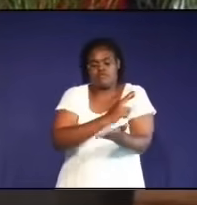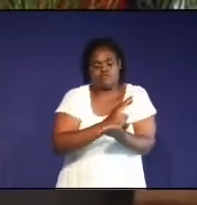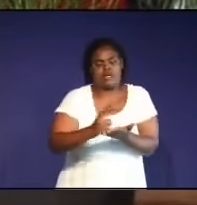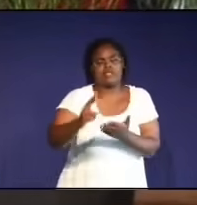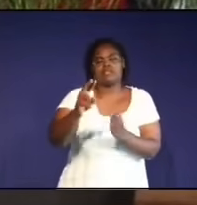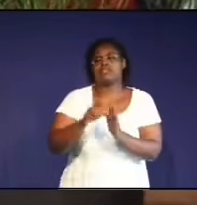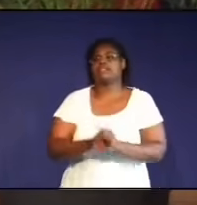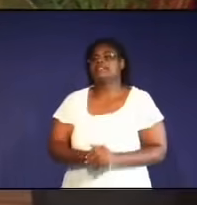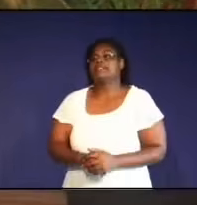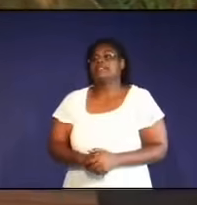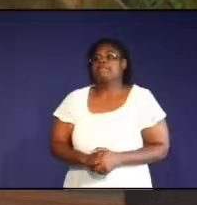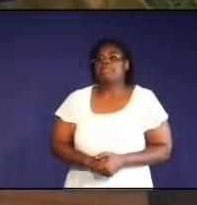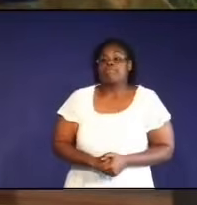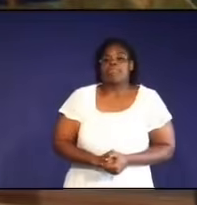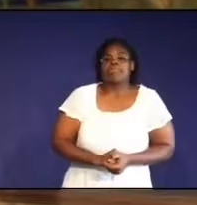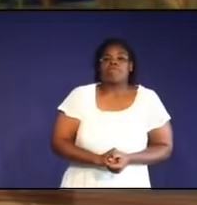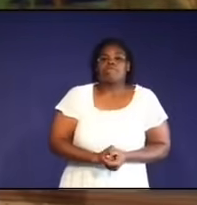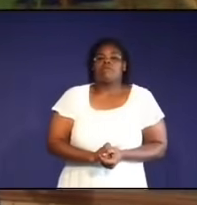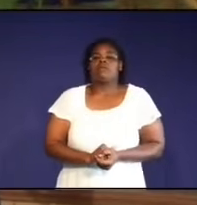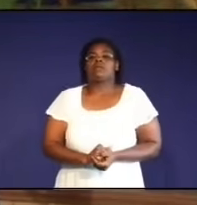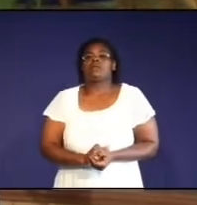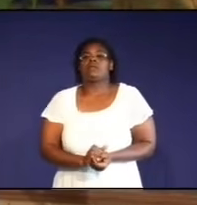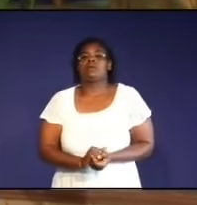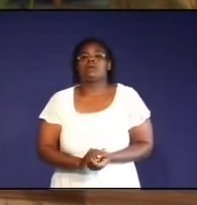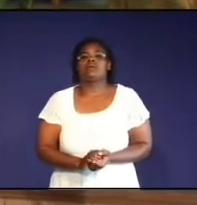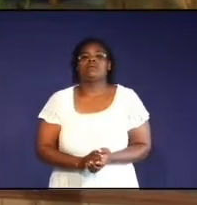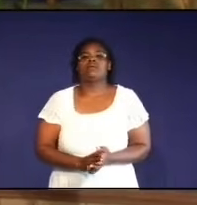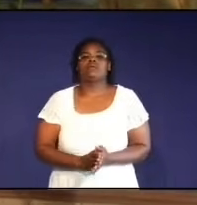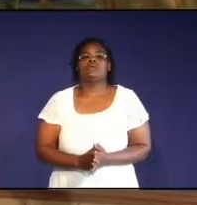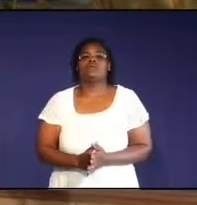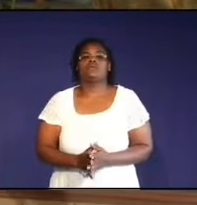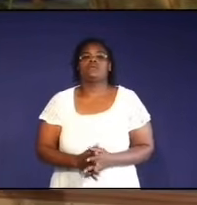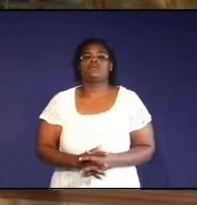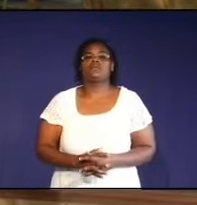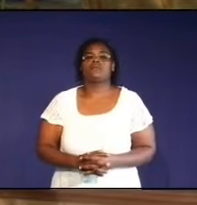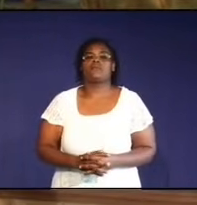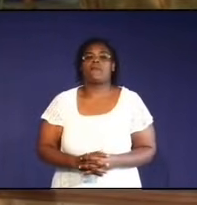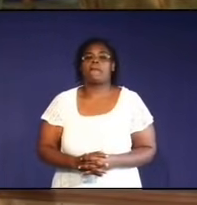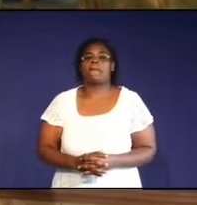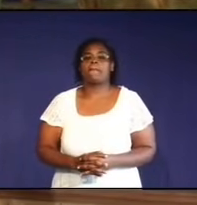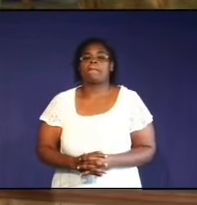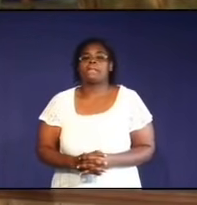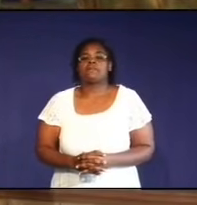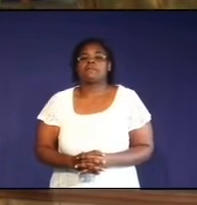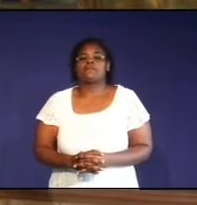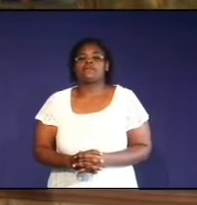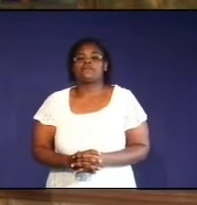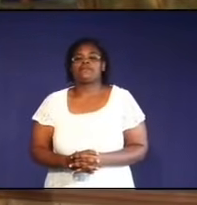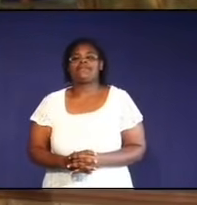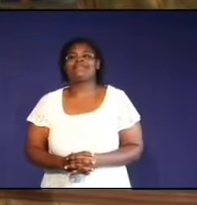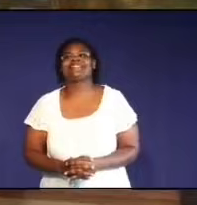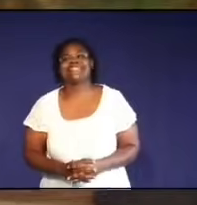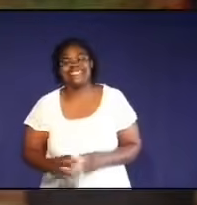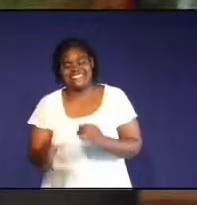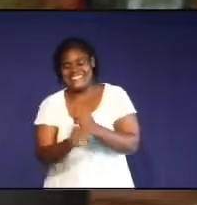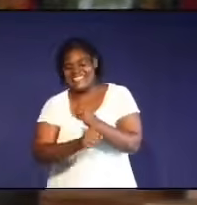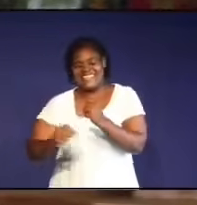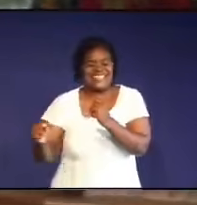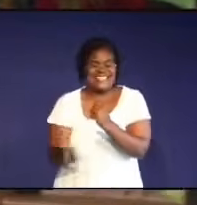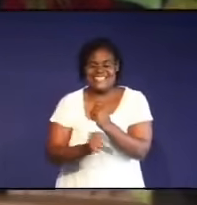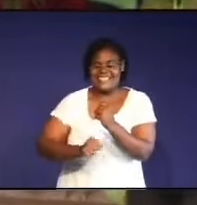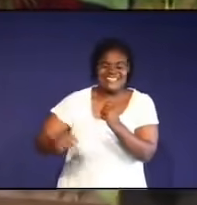righteousness. I have a long way to go. And I won't pay any attention to the...